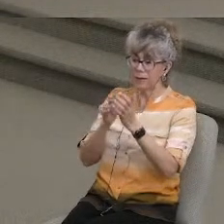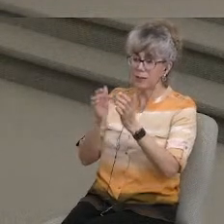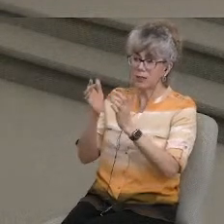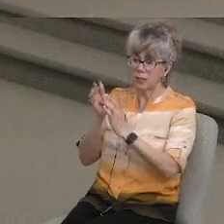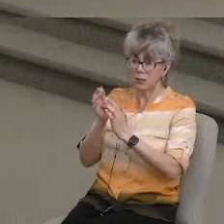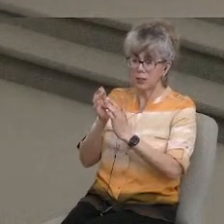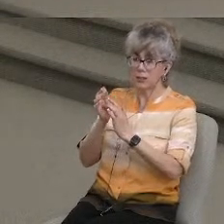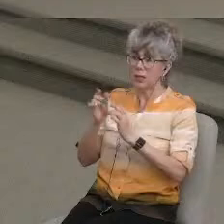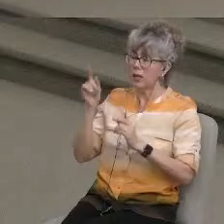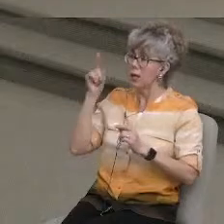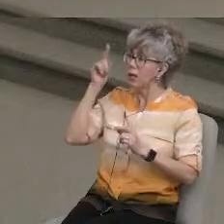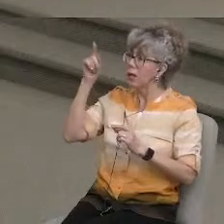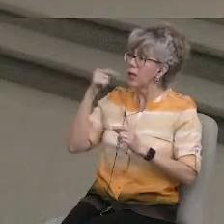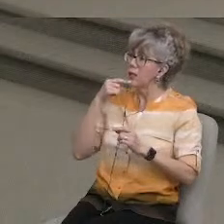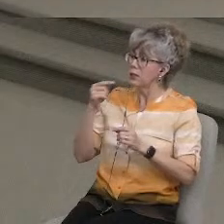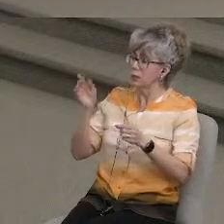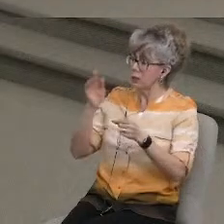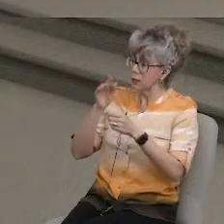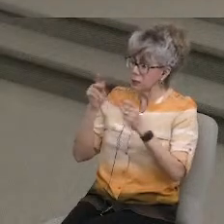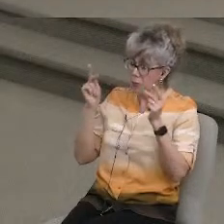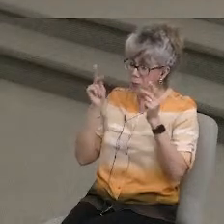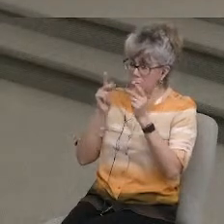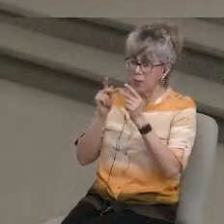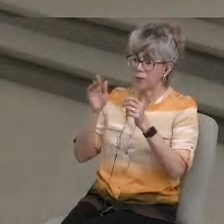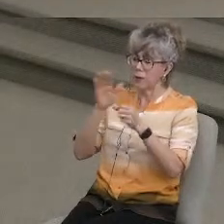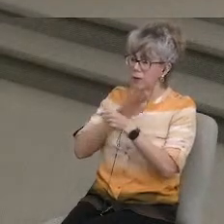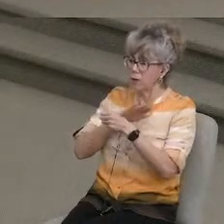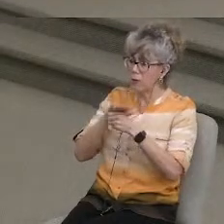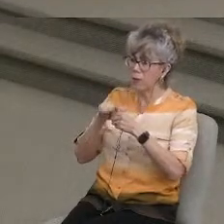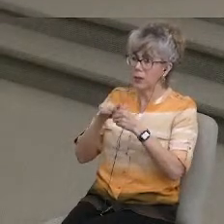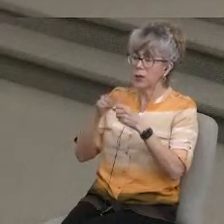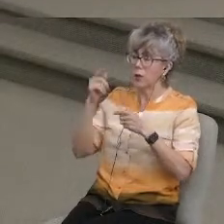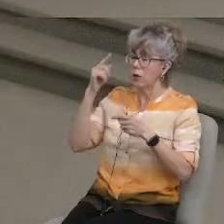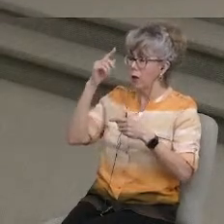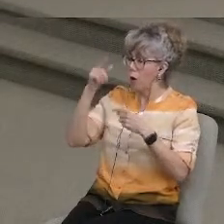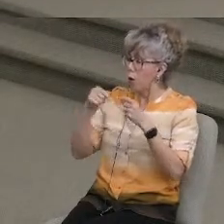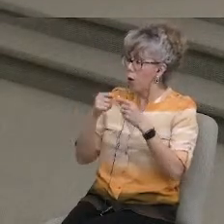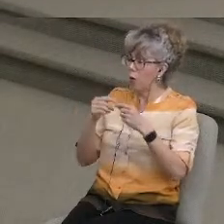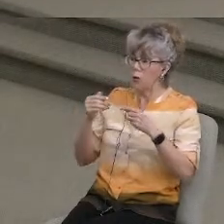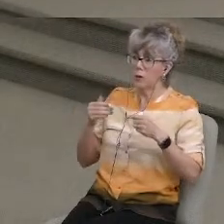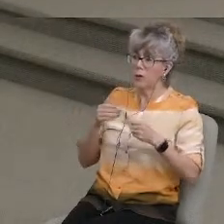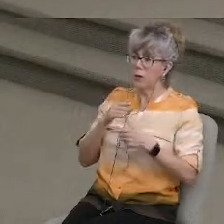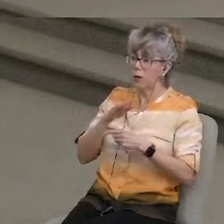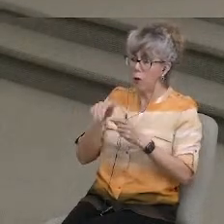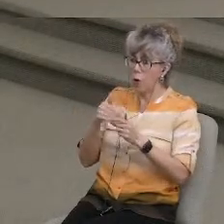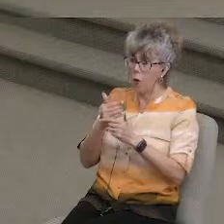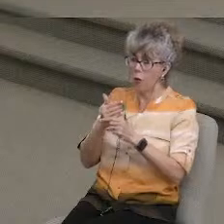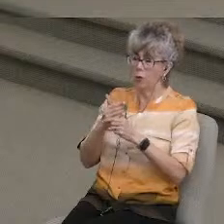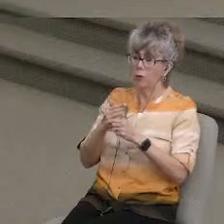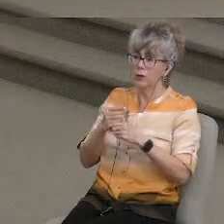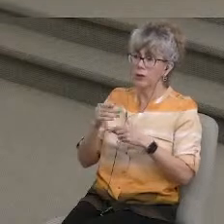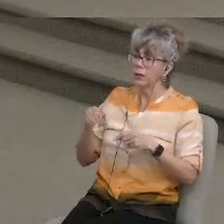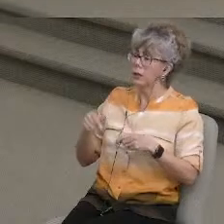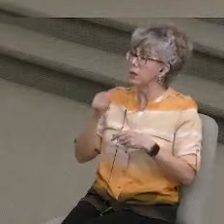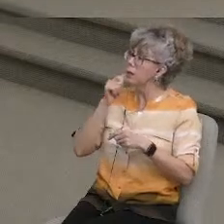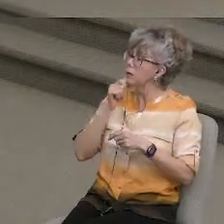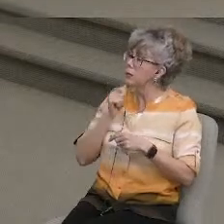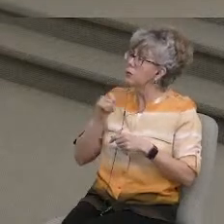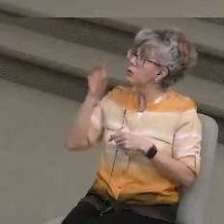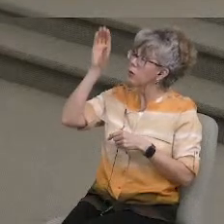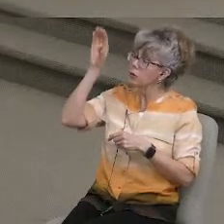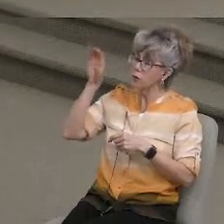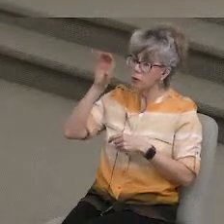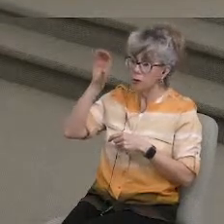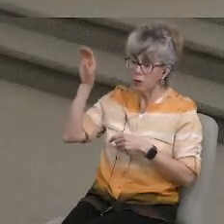and perfecter, the completer of our faith, who for the joy set before him endured the cross,